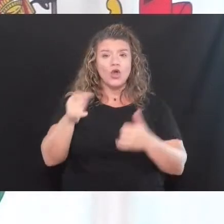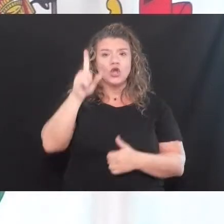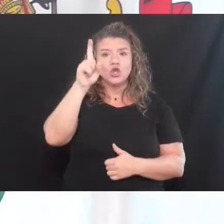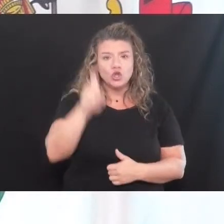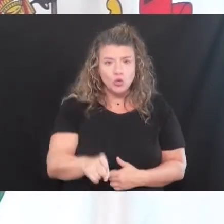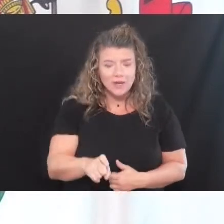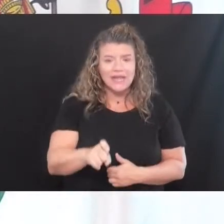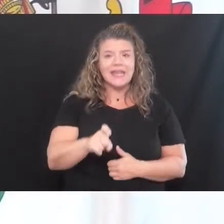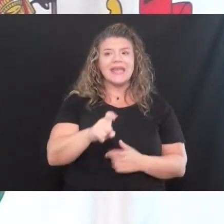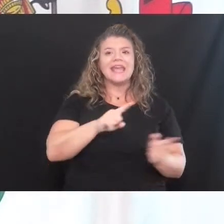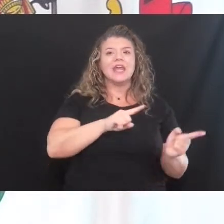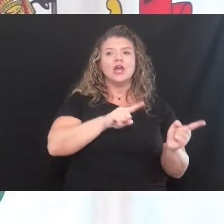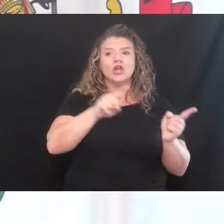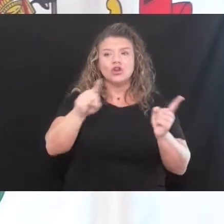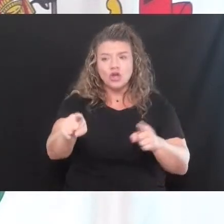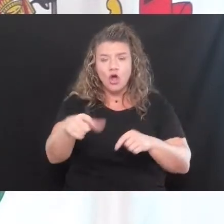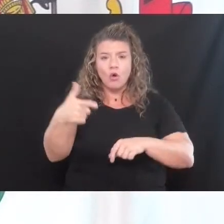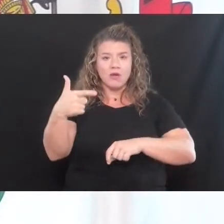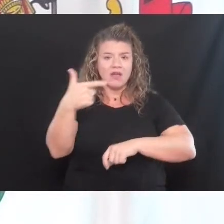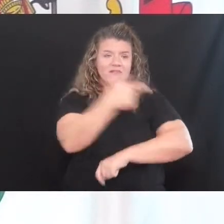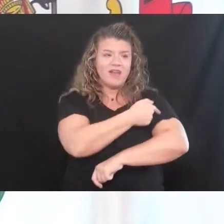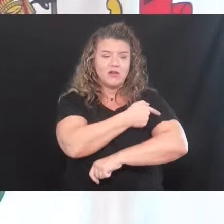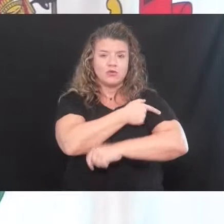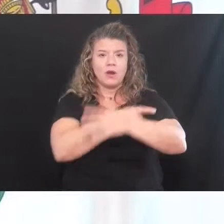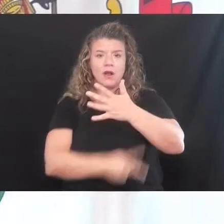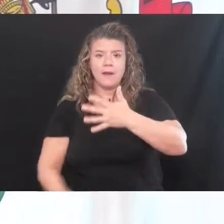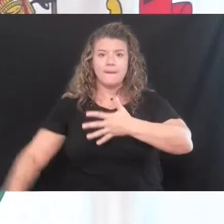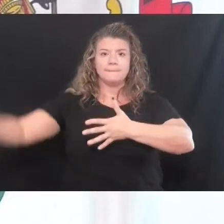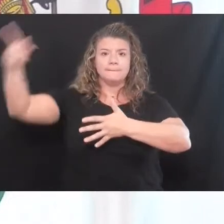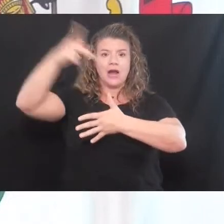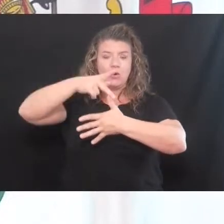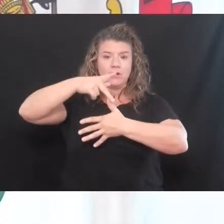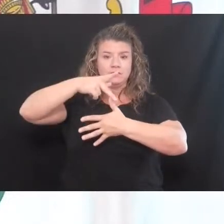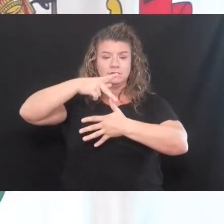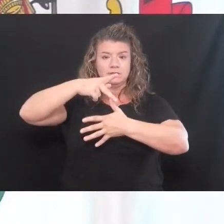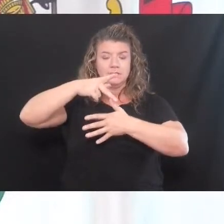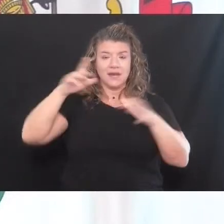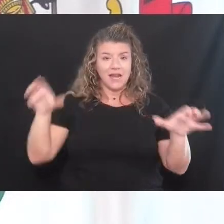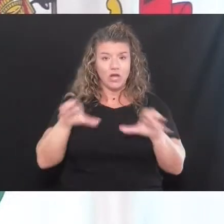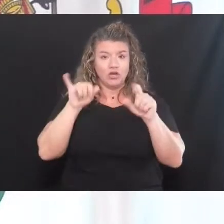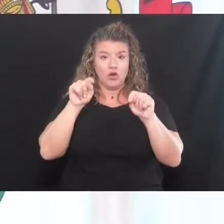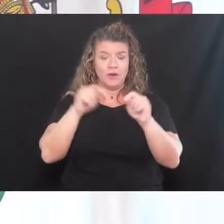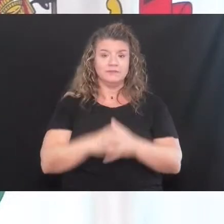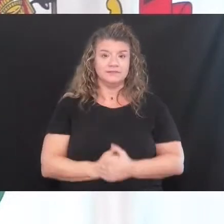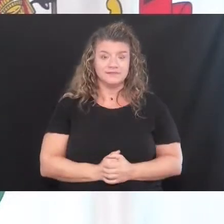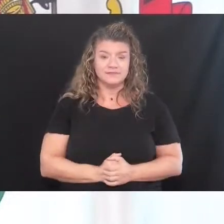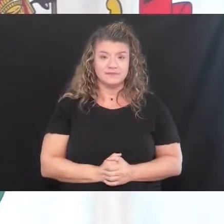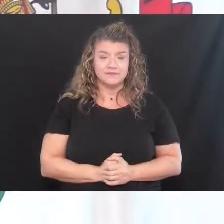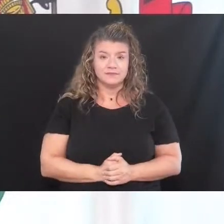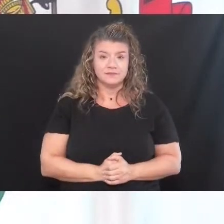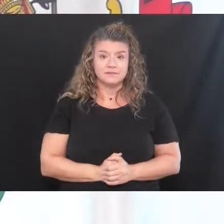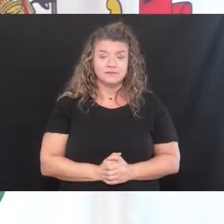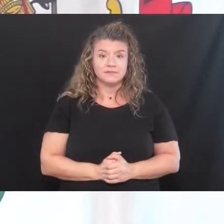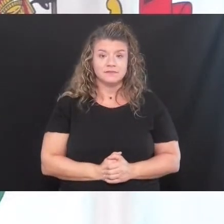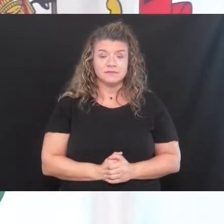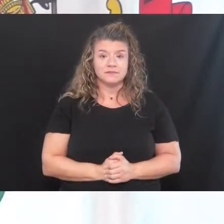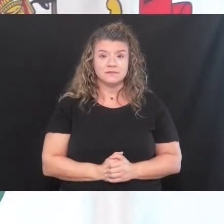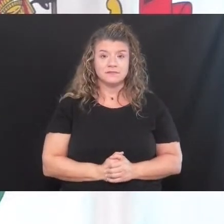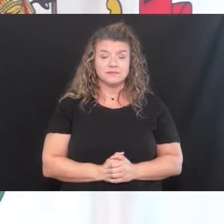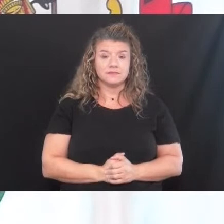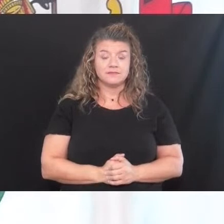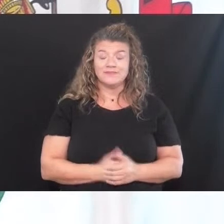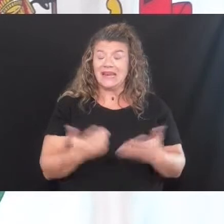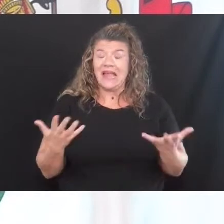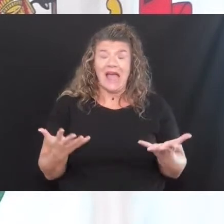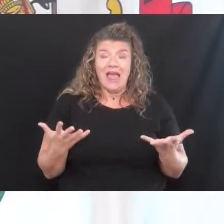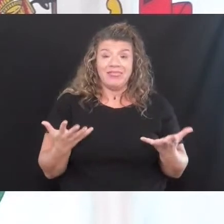need to put this as the number one priority in your life and run to the fire and get vaccinated. I